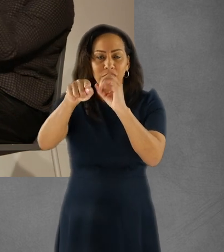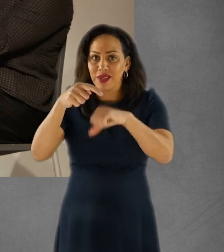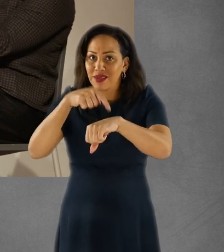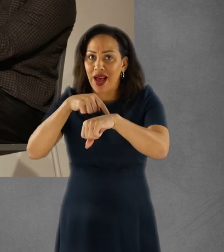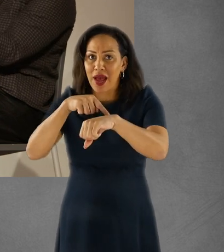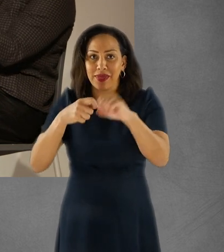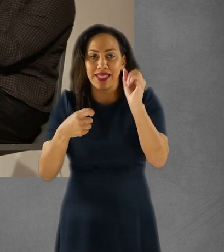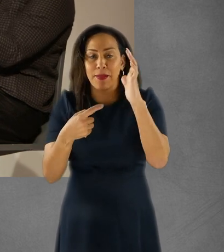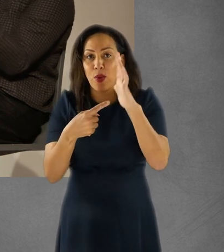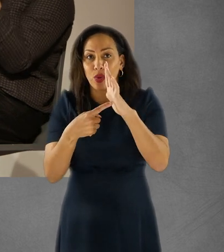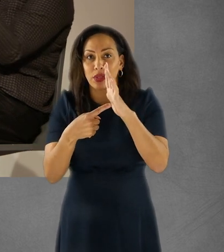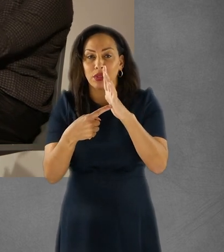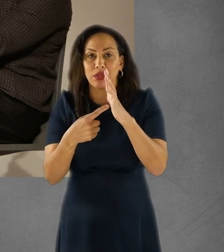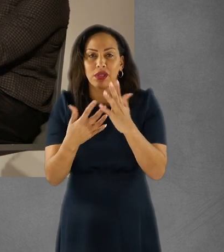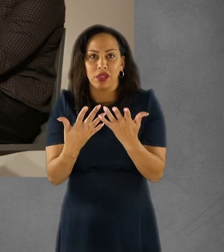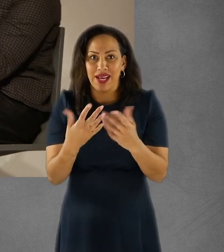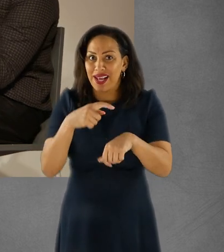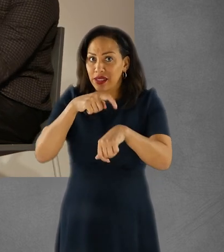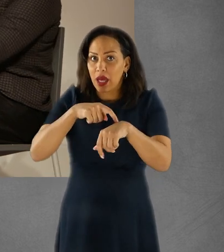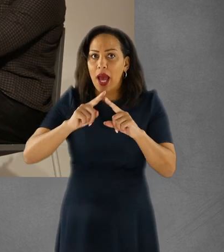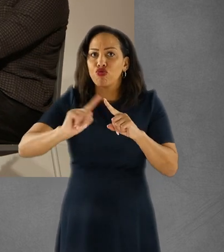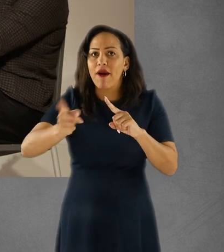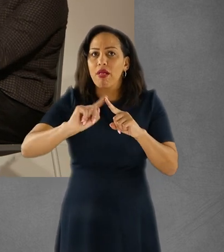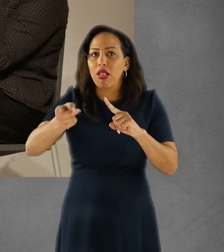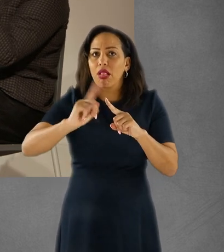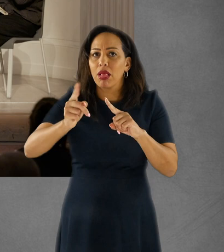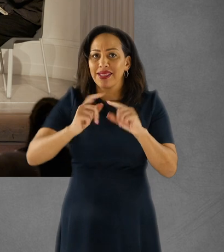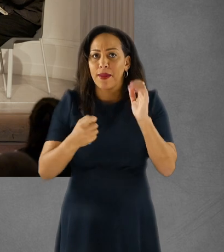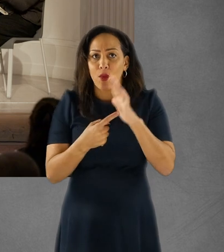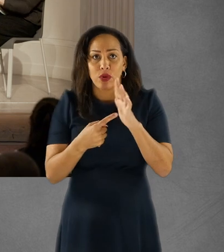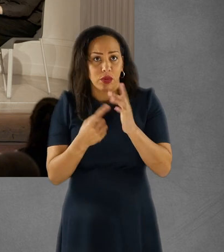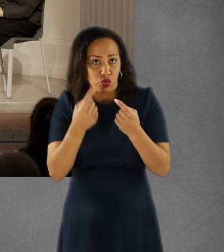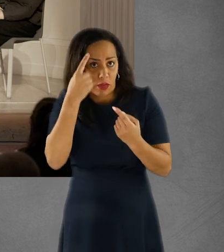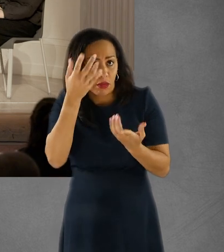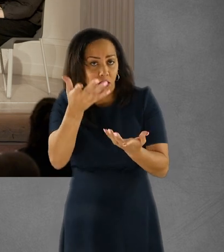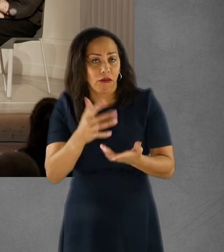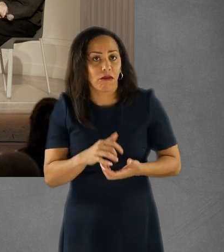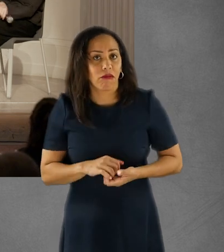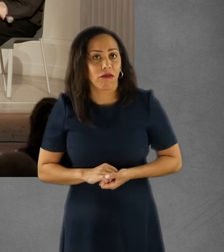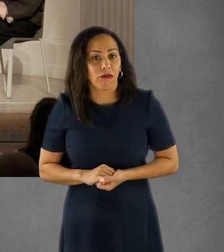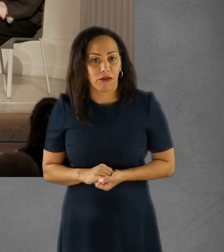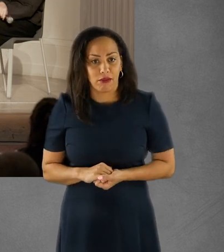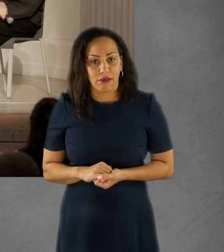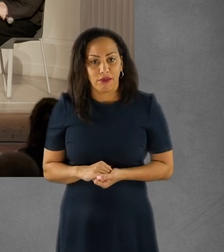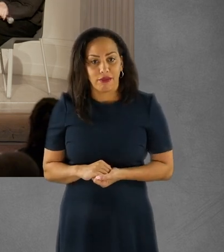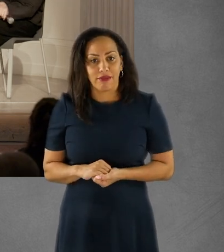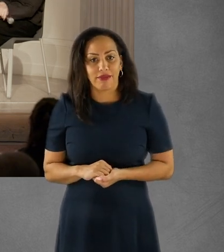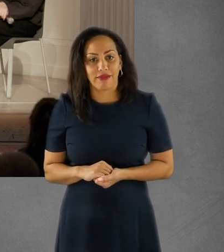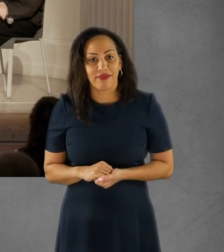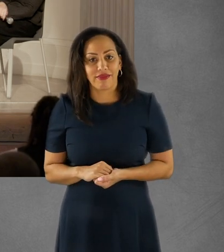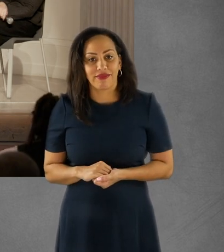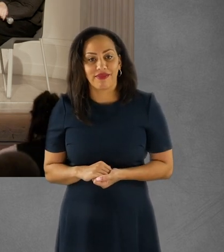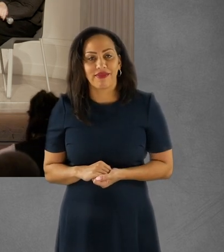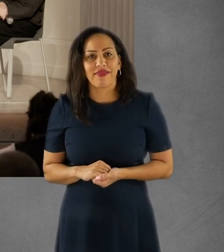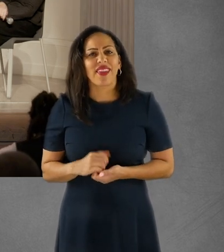is implicit, time travel that is implicit in all of those distances and spaces. I think